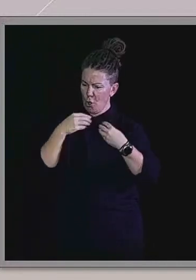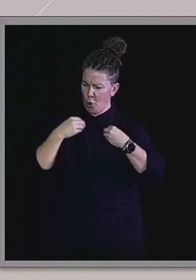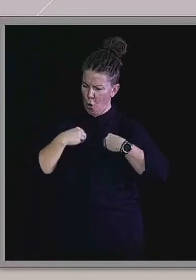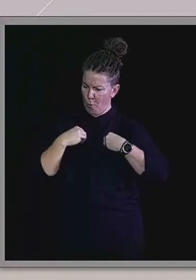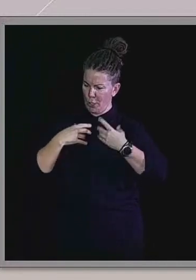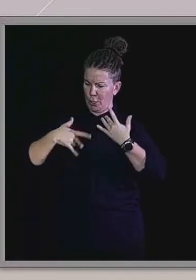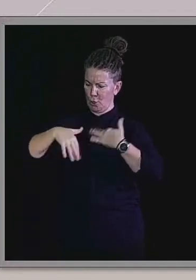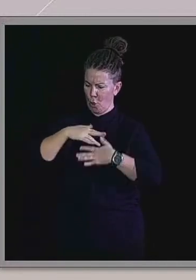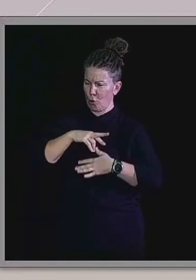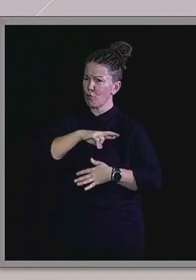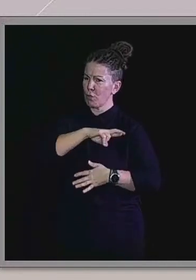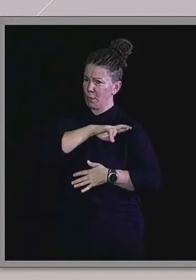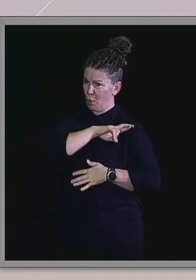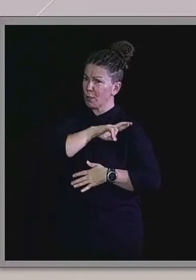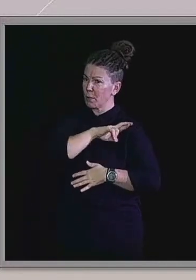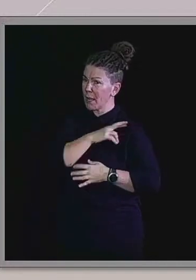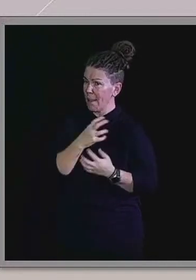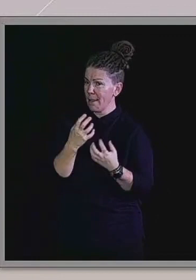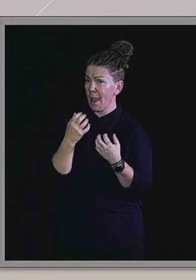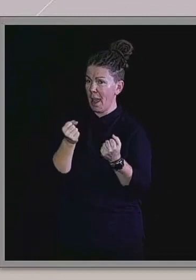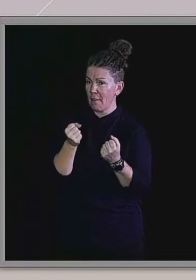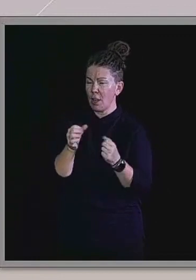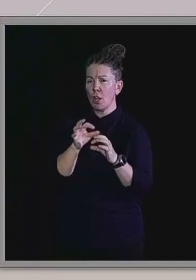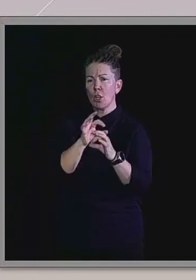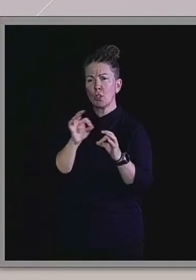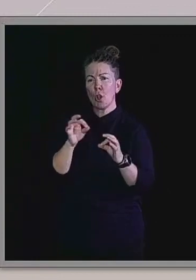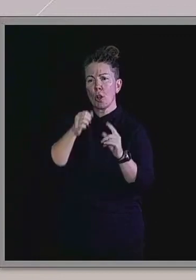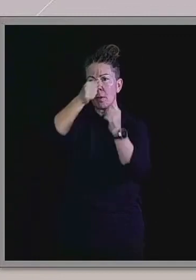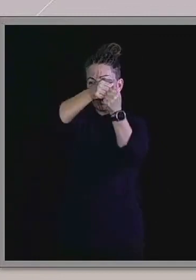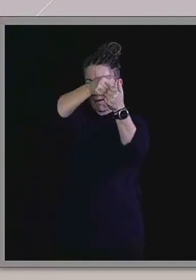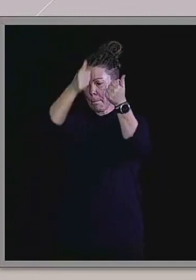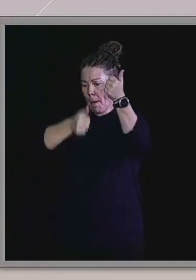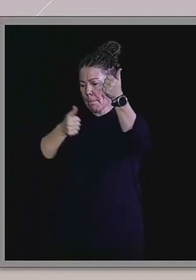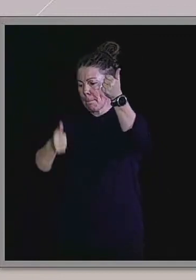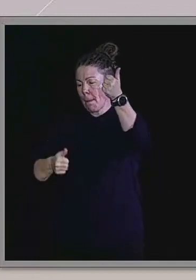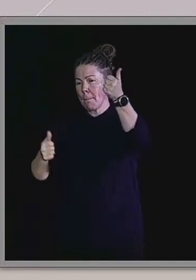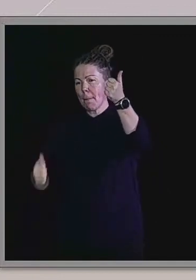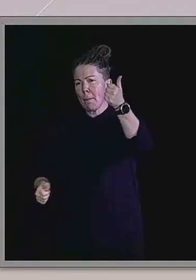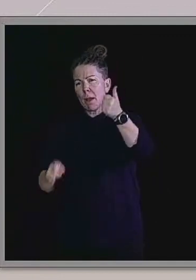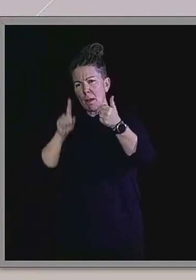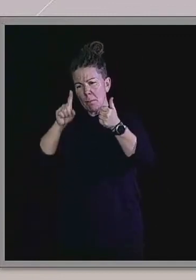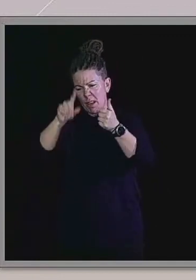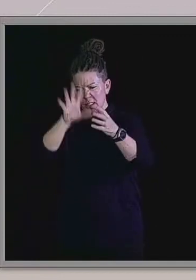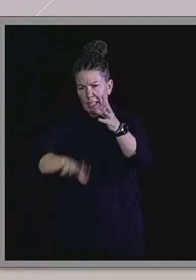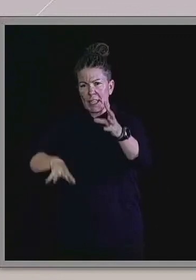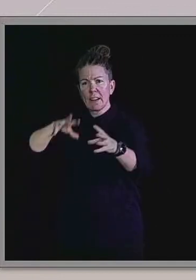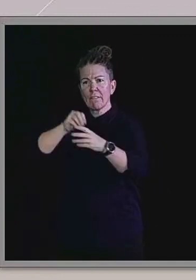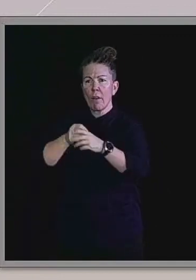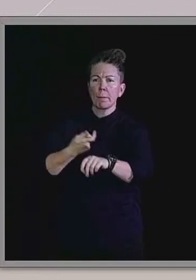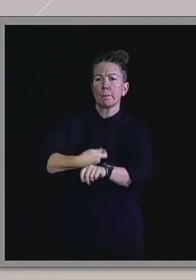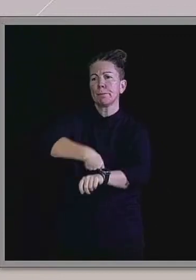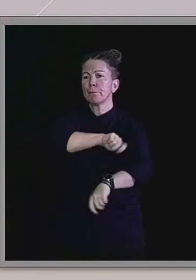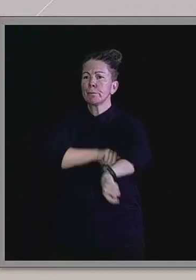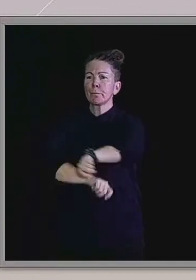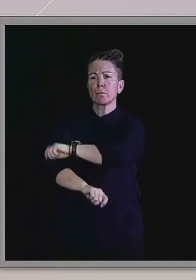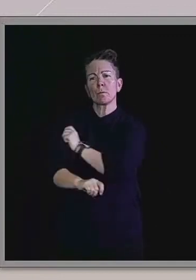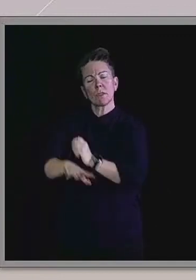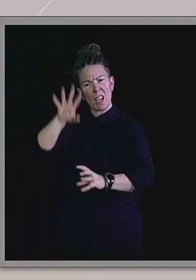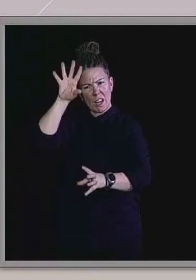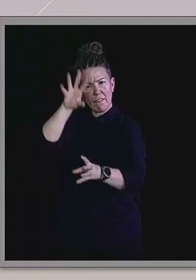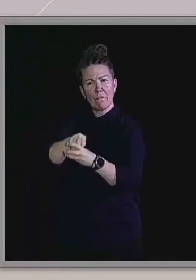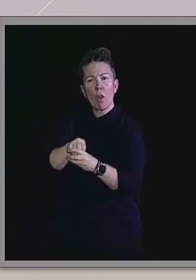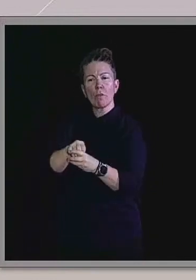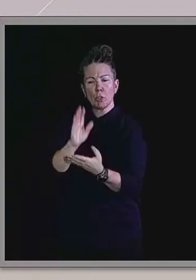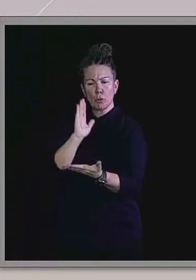responsibility does extend, not in a paternalistic way, but to sort of rolling up your sleeves and getting involved in what's happening on the ground as